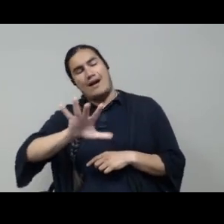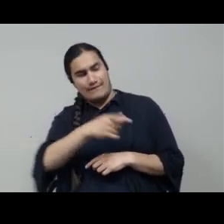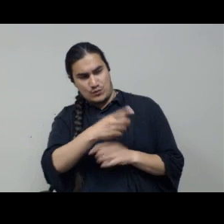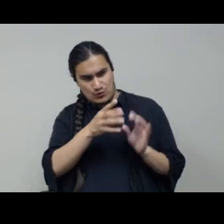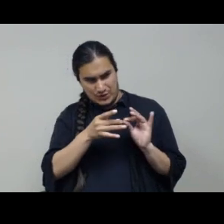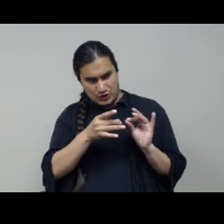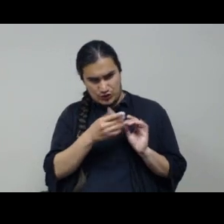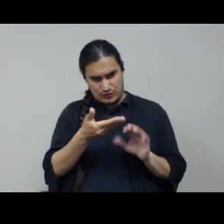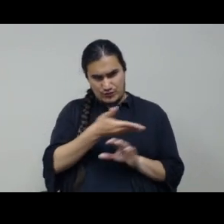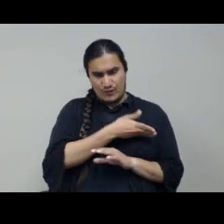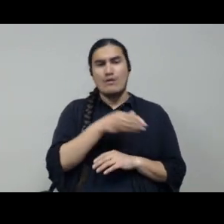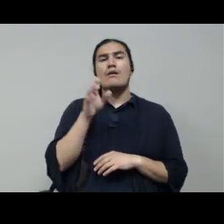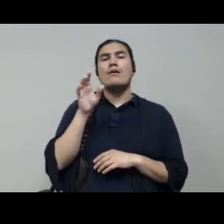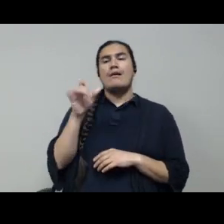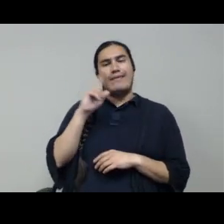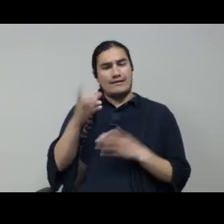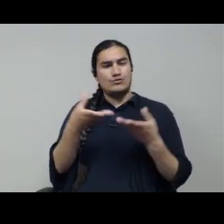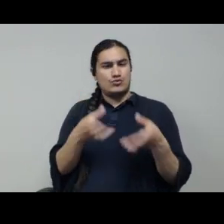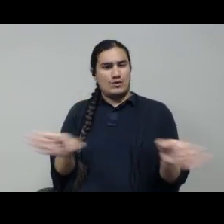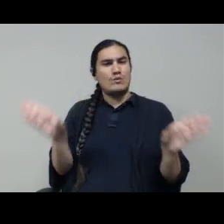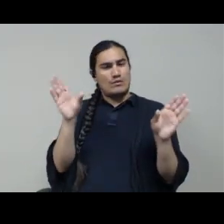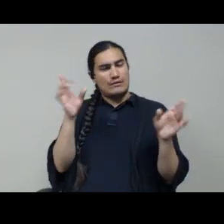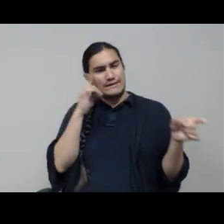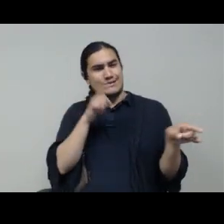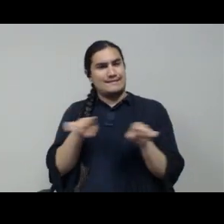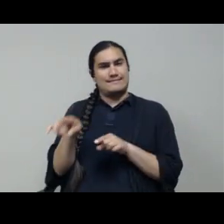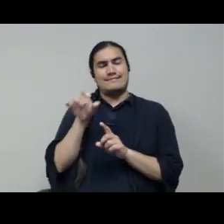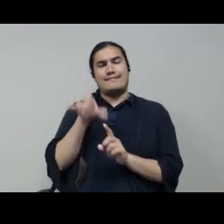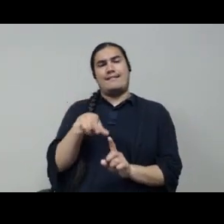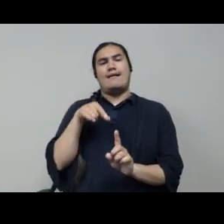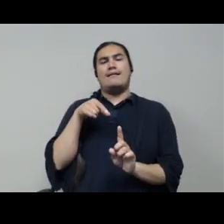think there is general consensus that